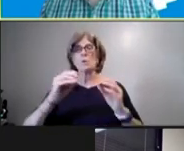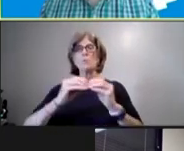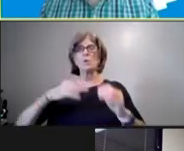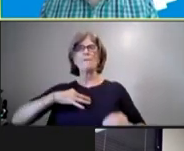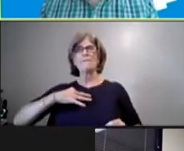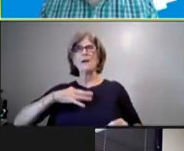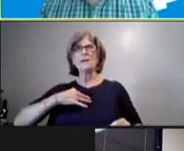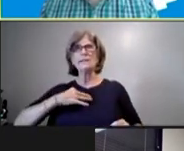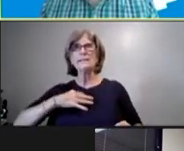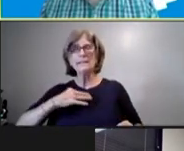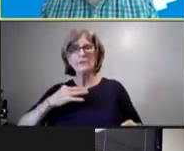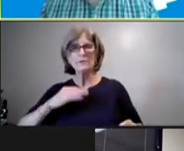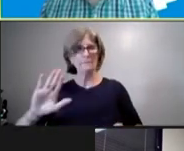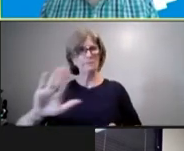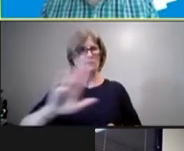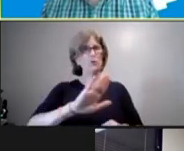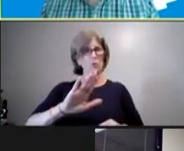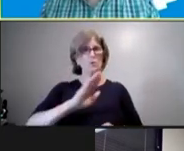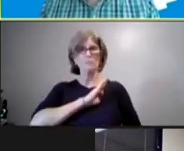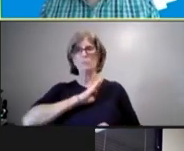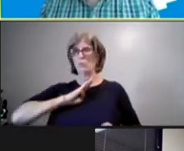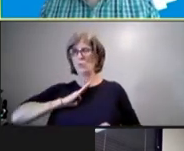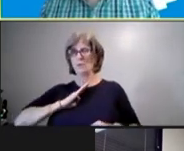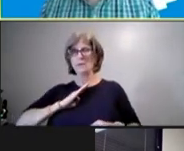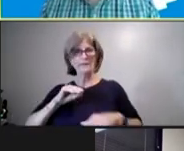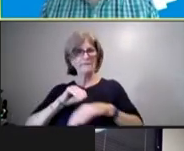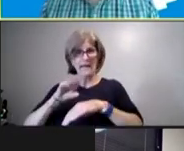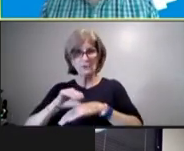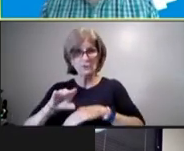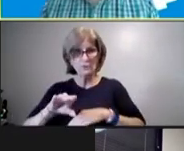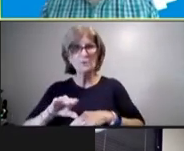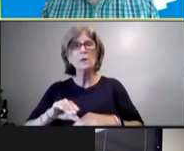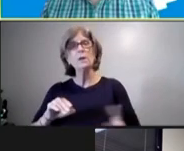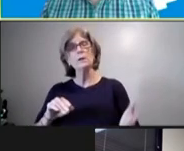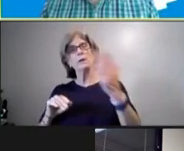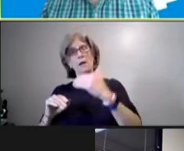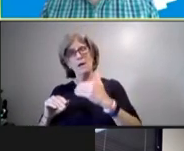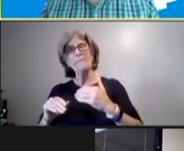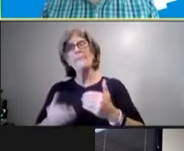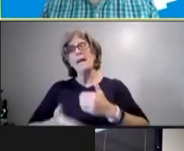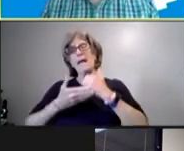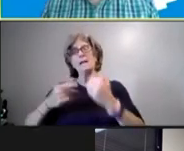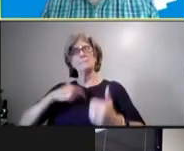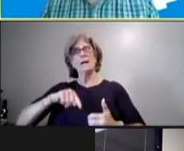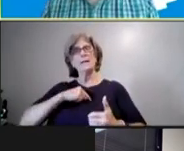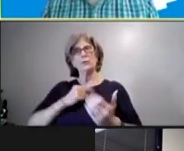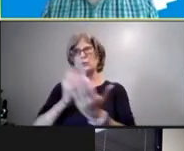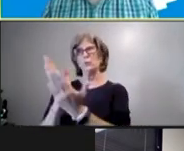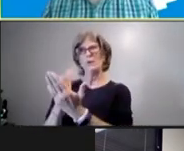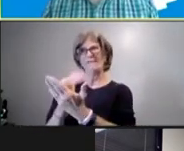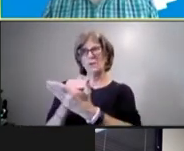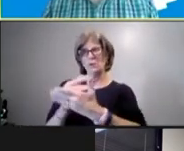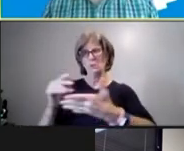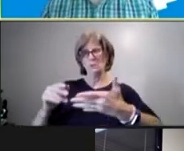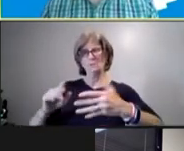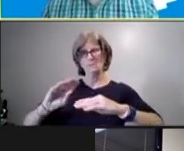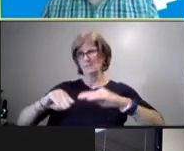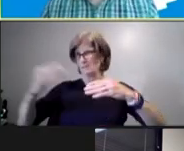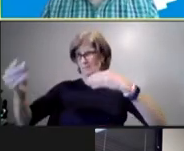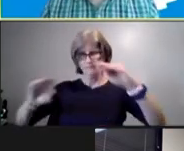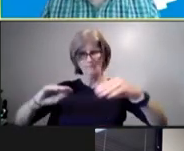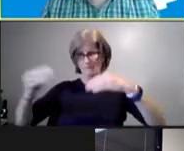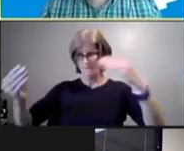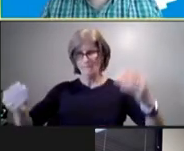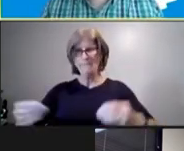the advisory board. If anybody would like to participate in reviewing those applications along with Brianna